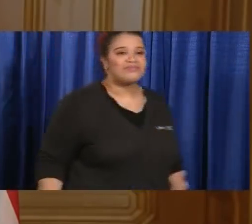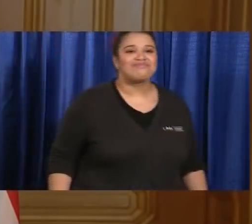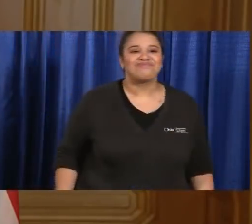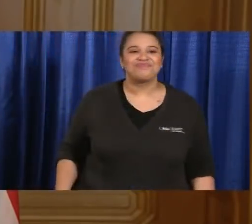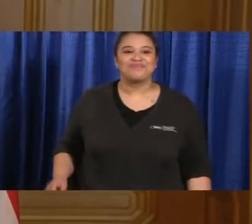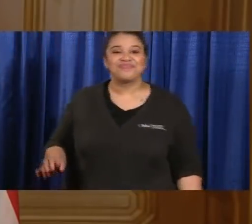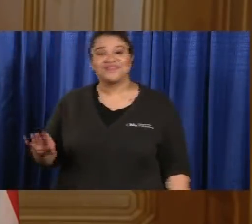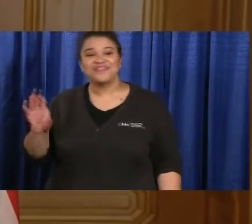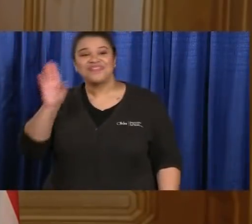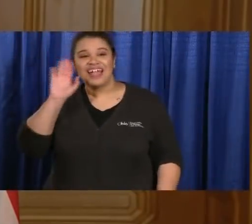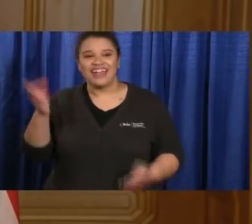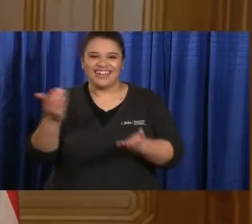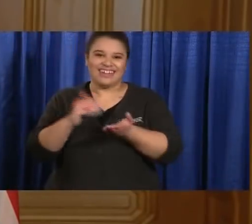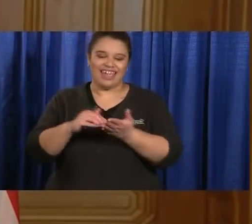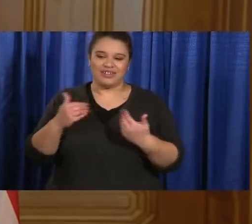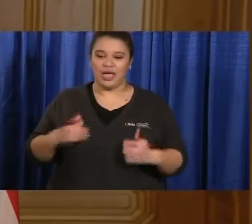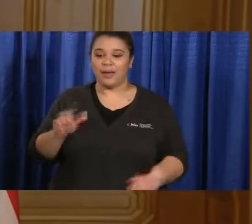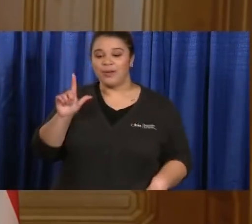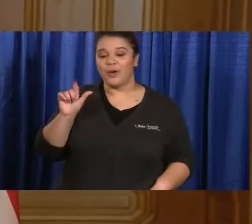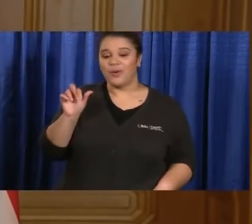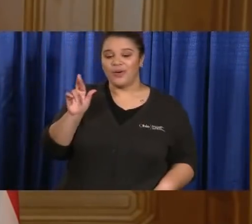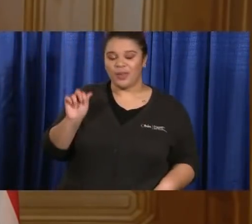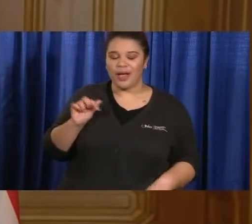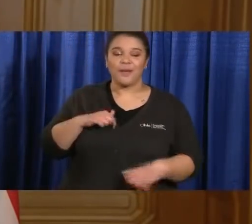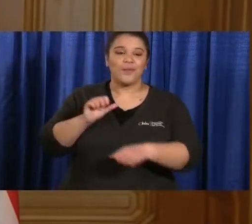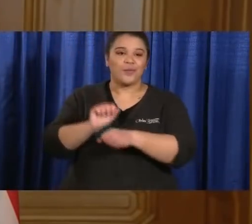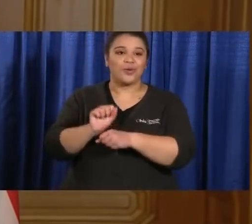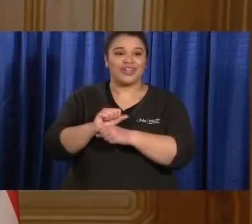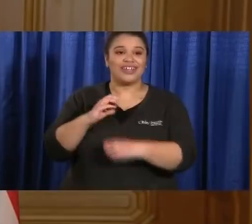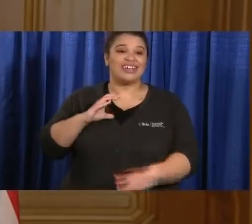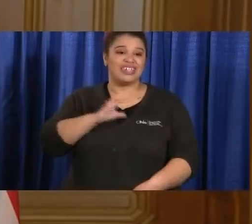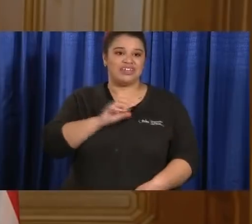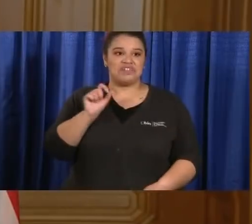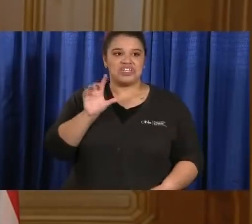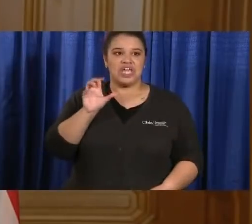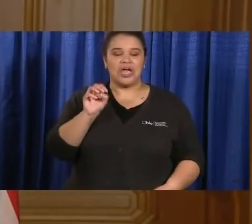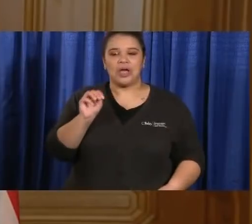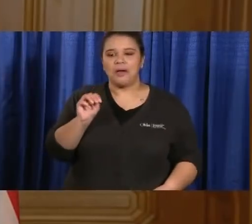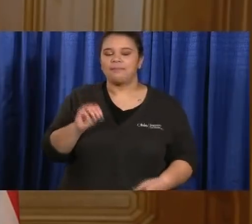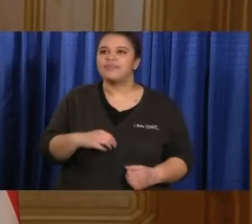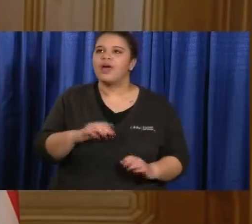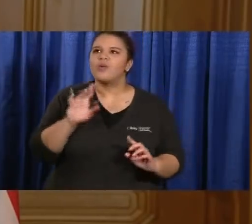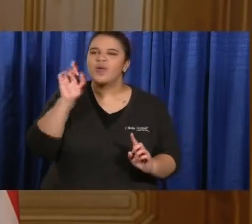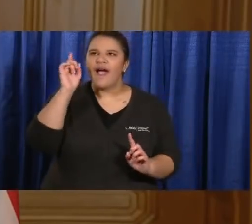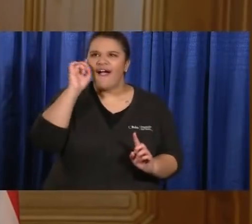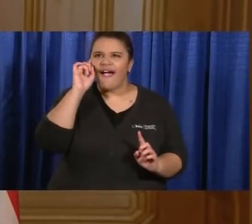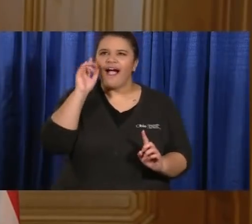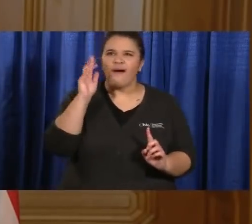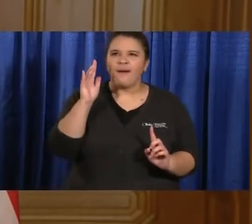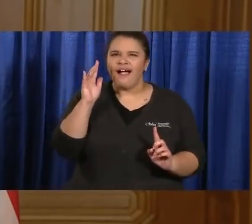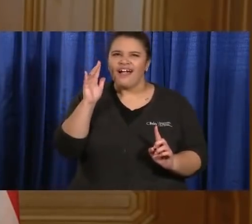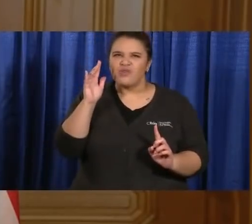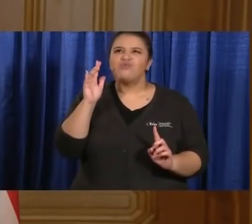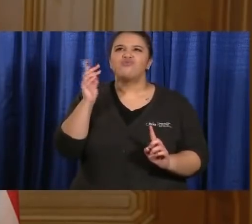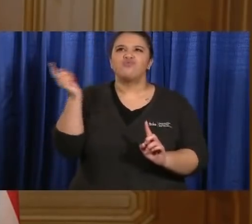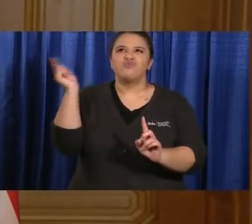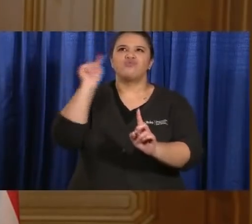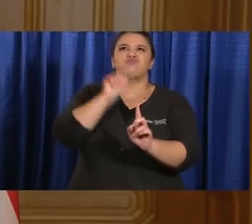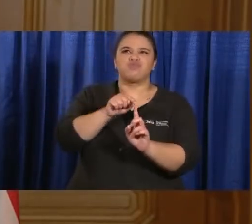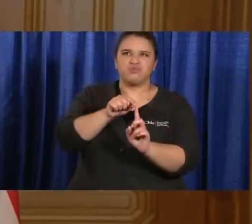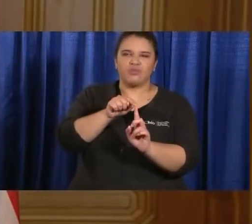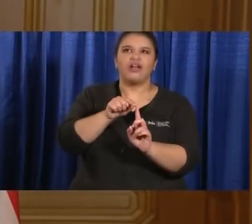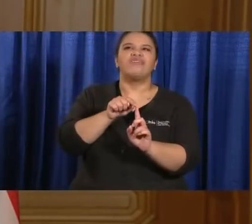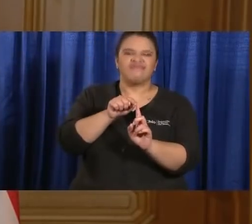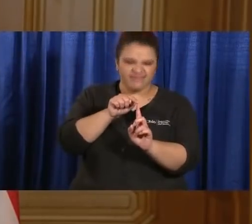Hi again, Laura Hancock from Cleveland.com. I'm just circling around to a question, or to something that Dr.